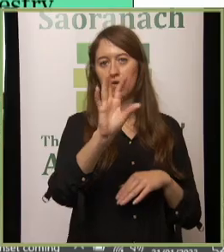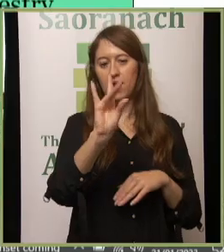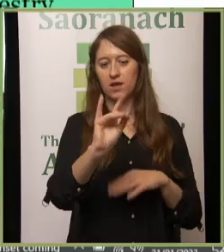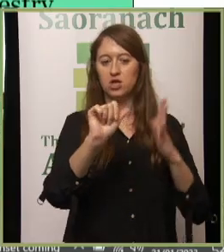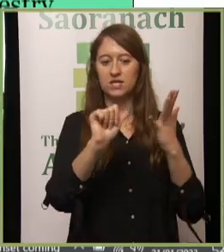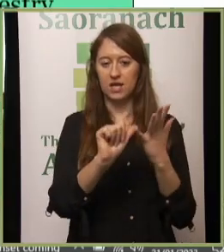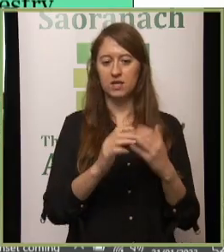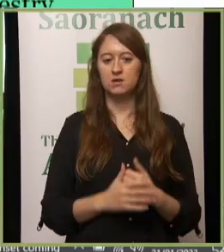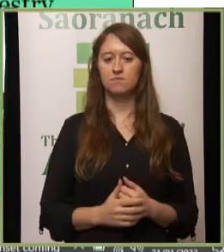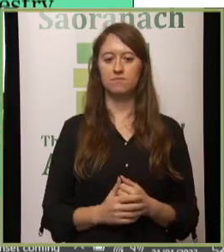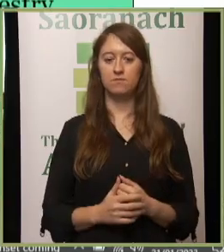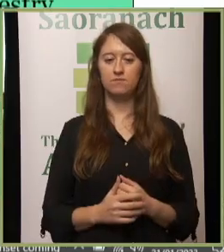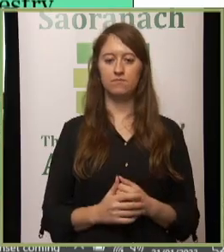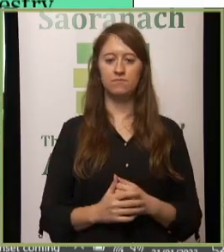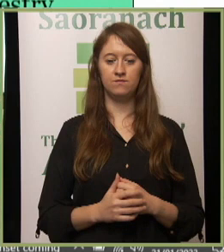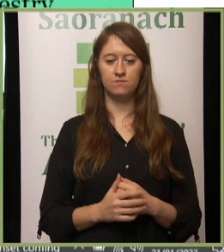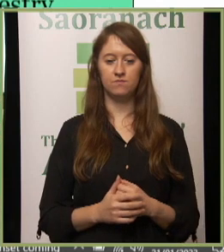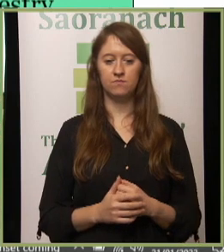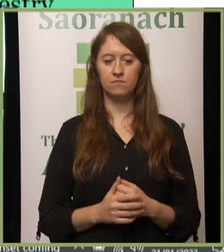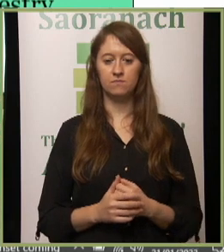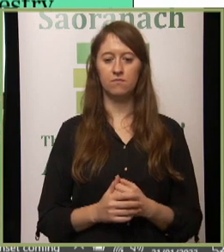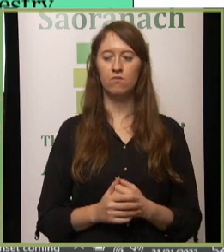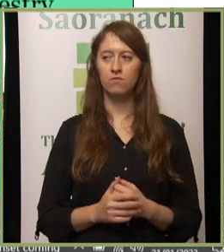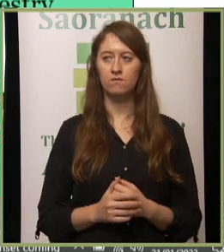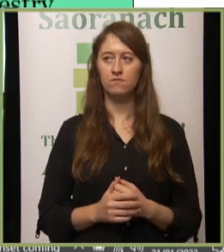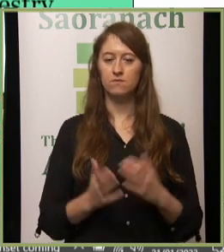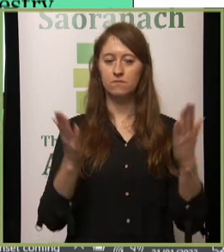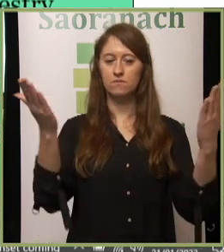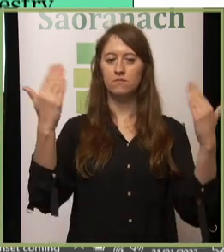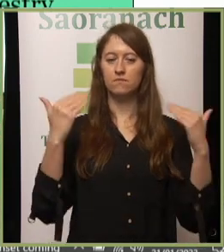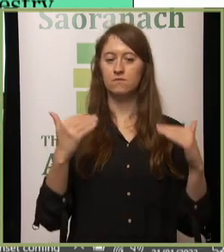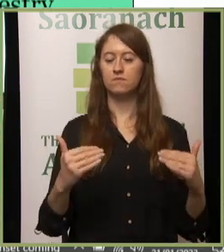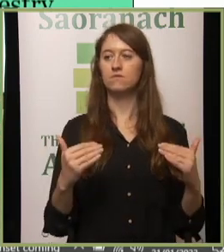Okay, we have, I can't see your table, John. Sorry.